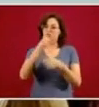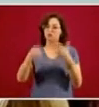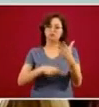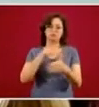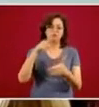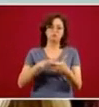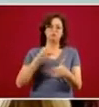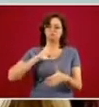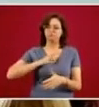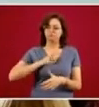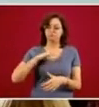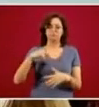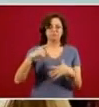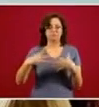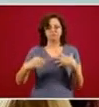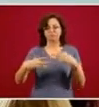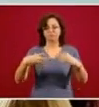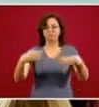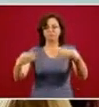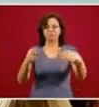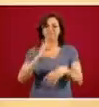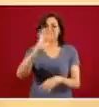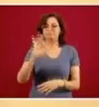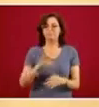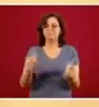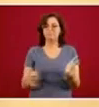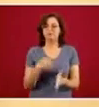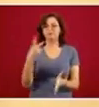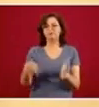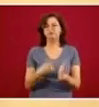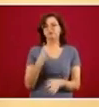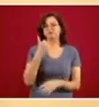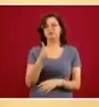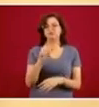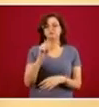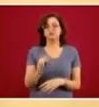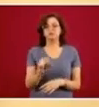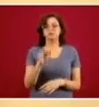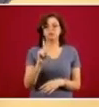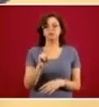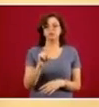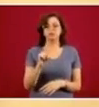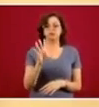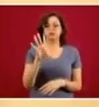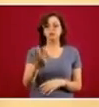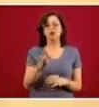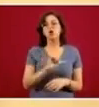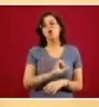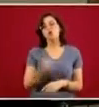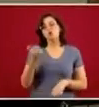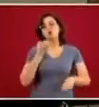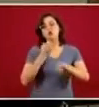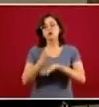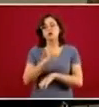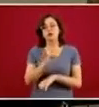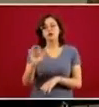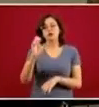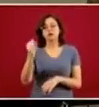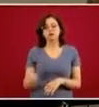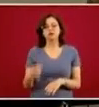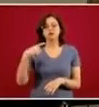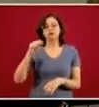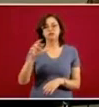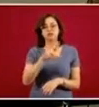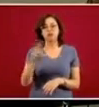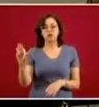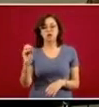is still leading the way in this chart, with an incidence rate of 6.75, while other